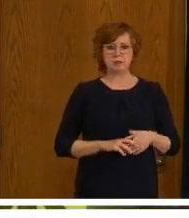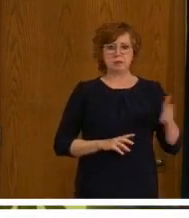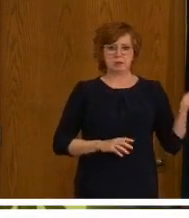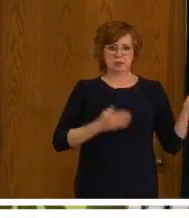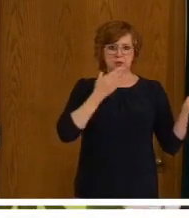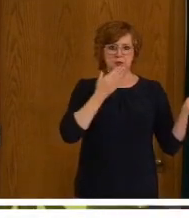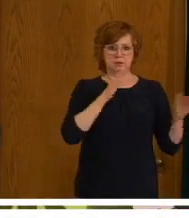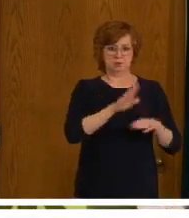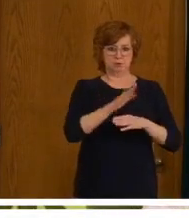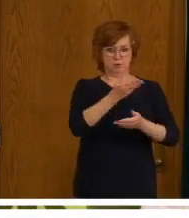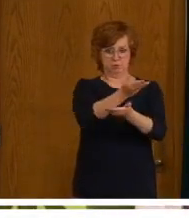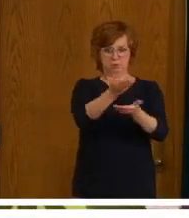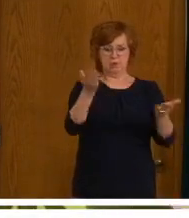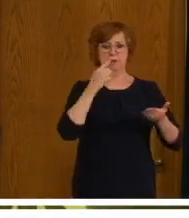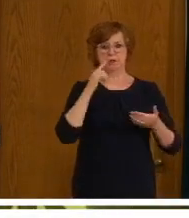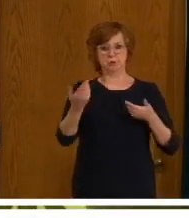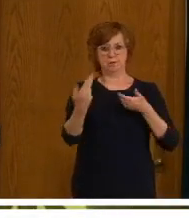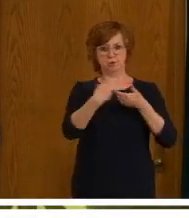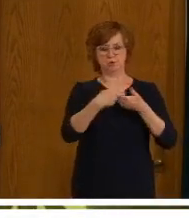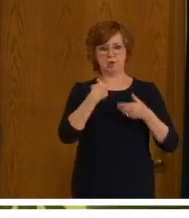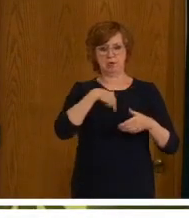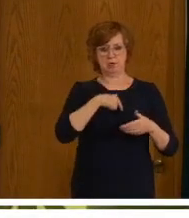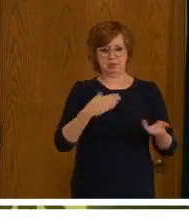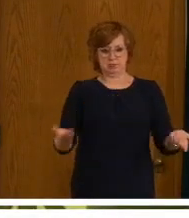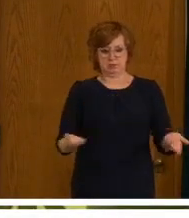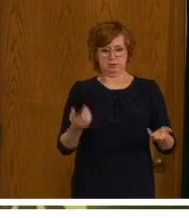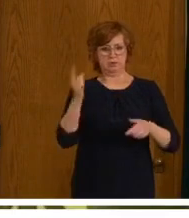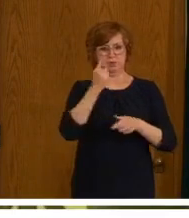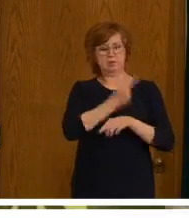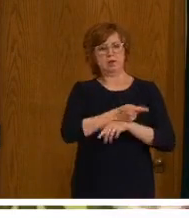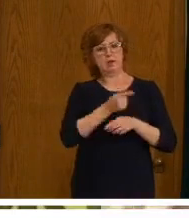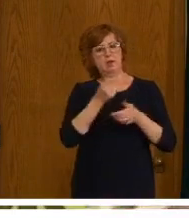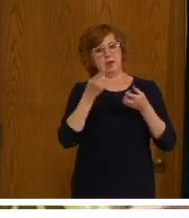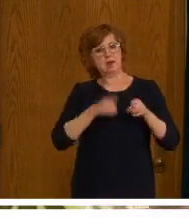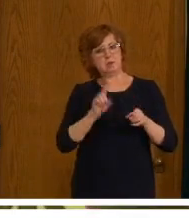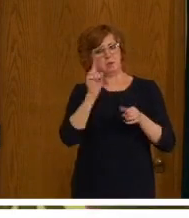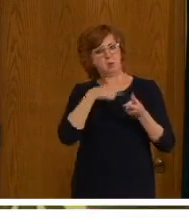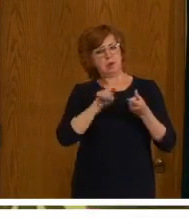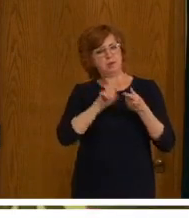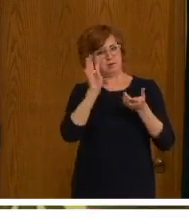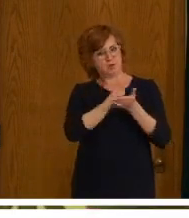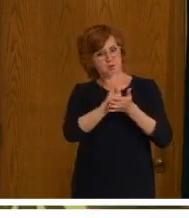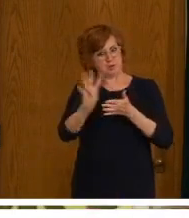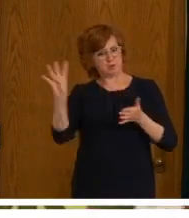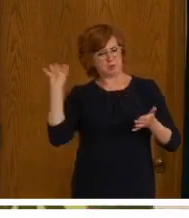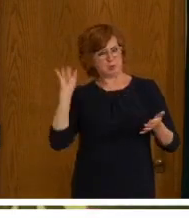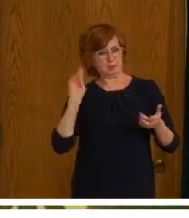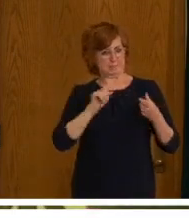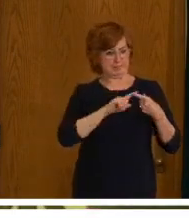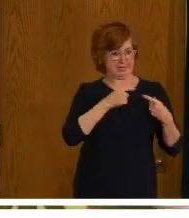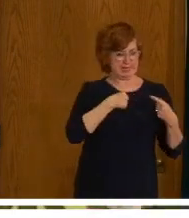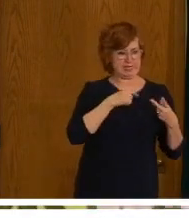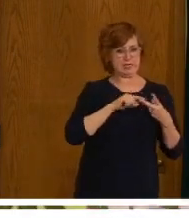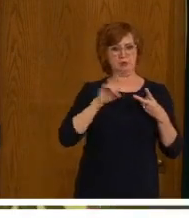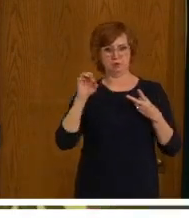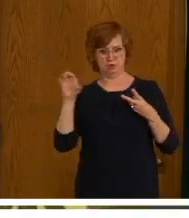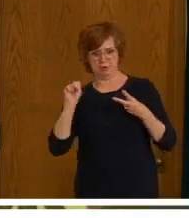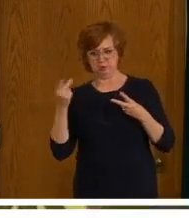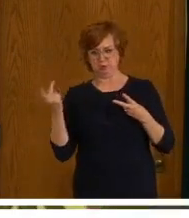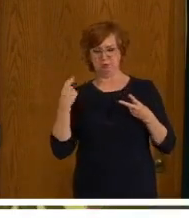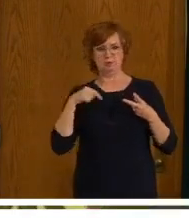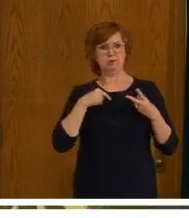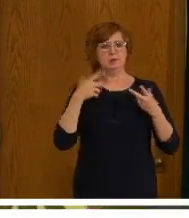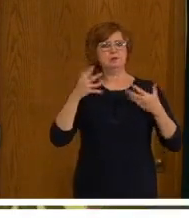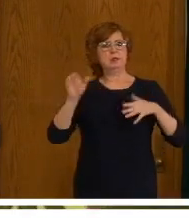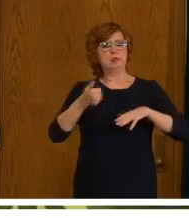Good afternoon, everyone, and thank you for joining us here today. 4 weeks ago, Dr. Shahab and I released Saskatchewan's reopening